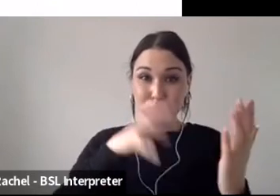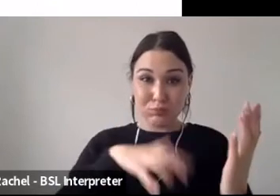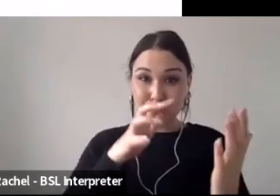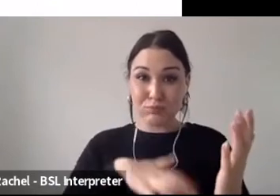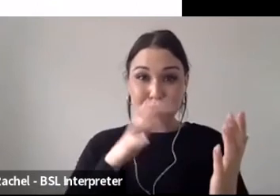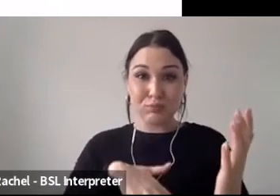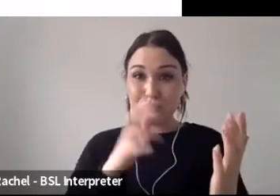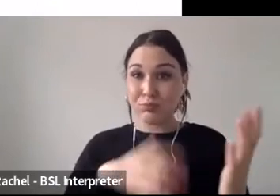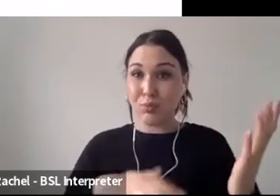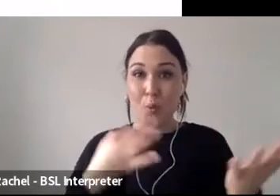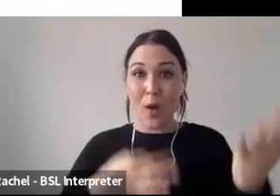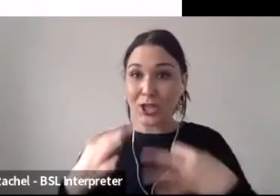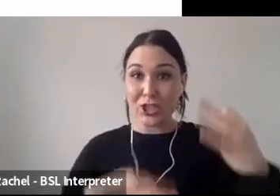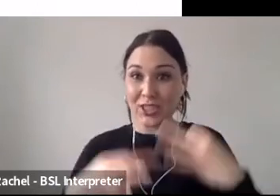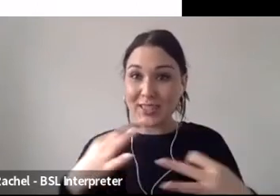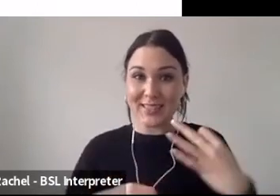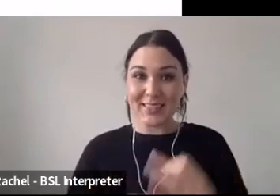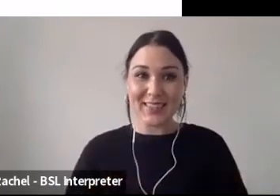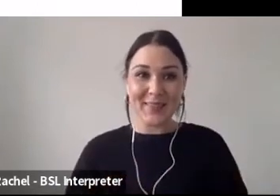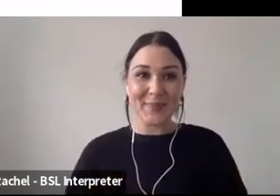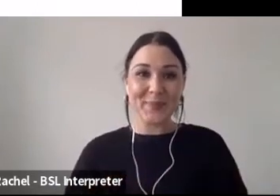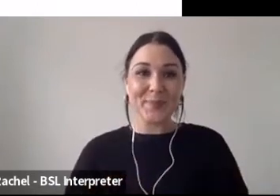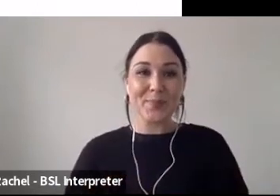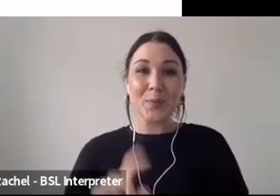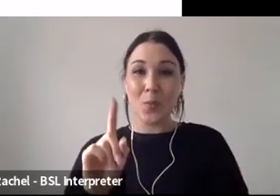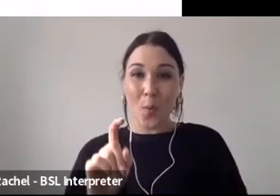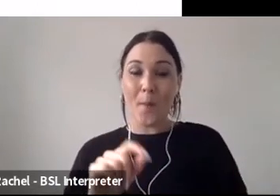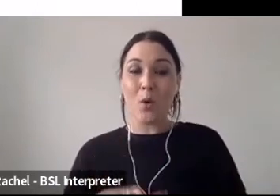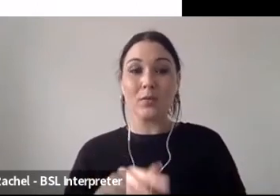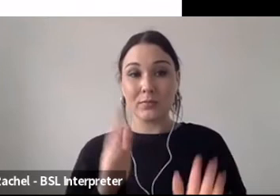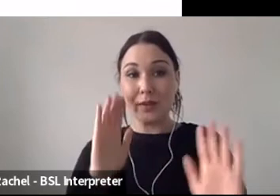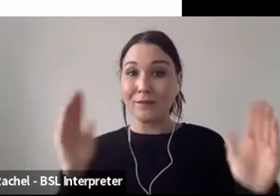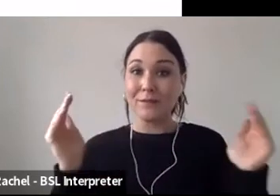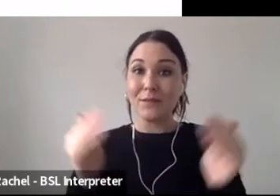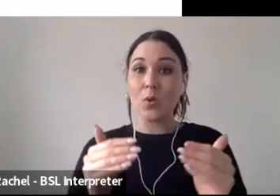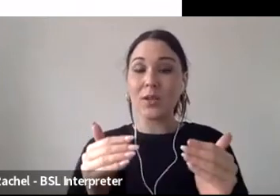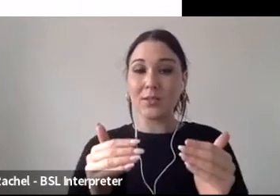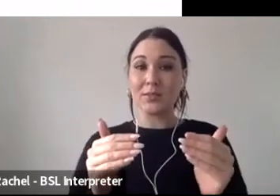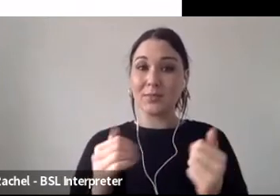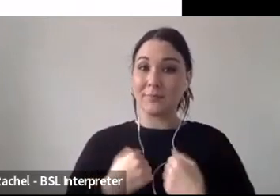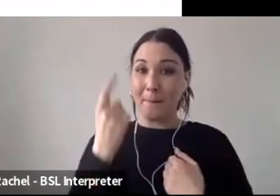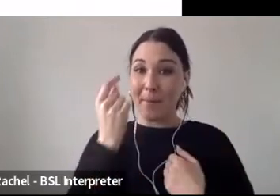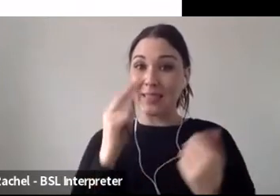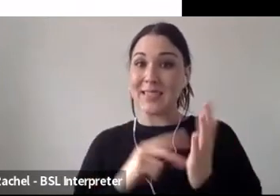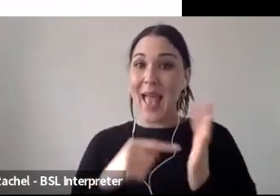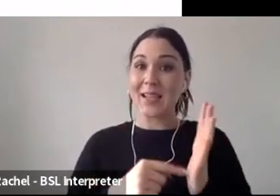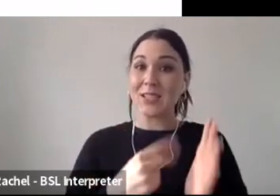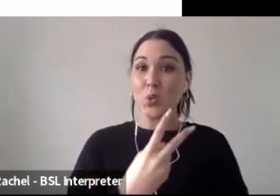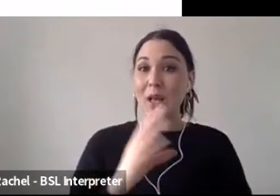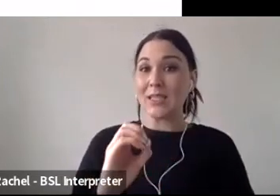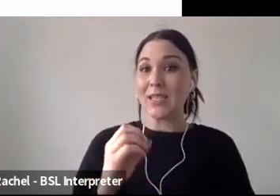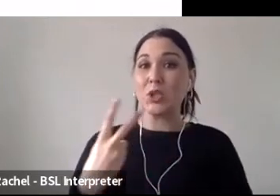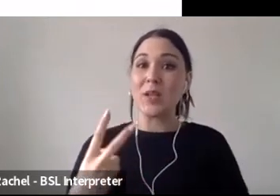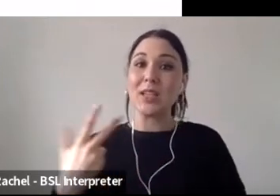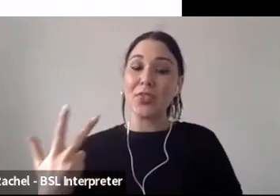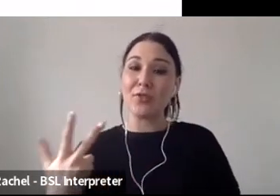from attendees. So one of our focuses at AbilityNet in 2023 will be how